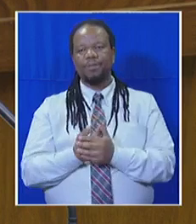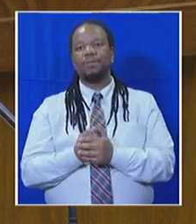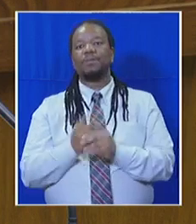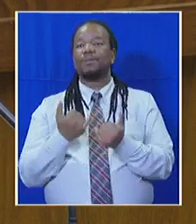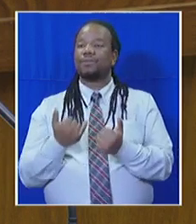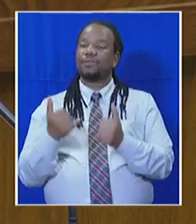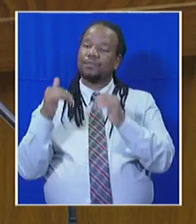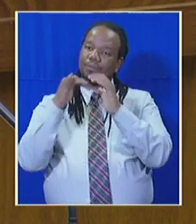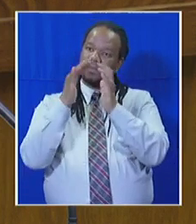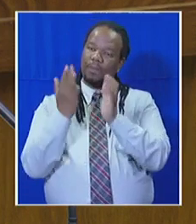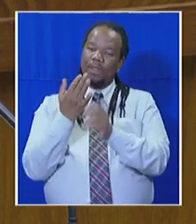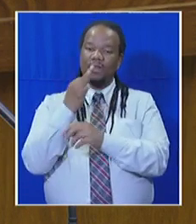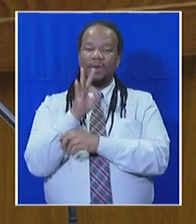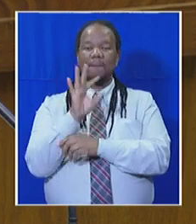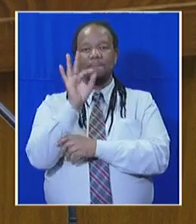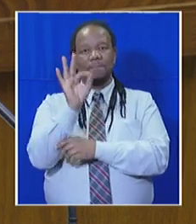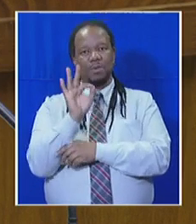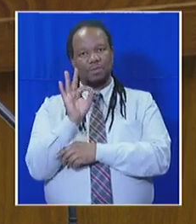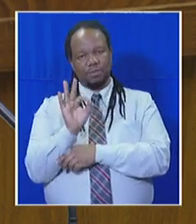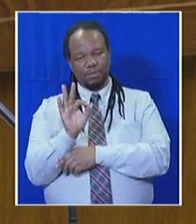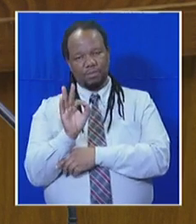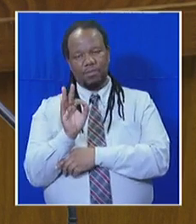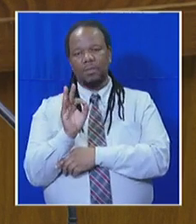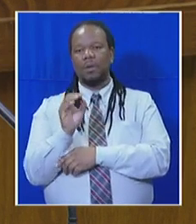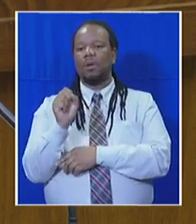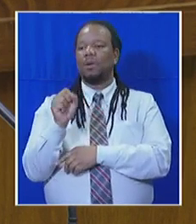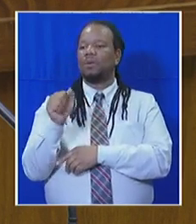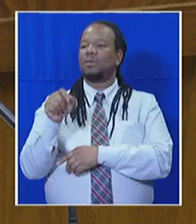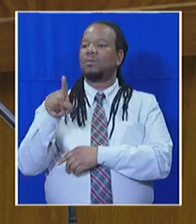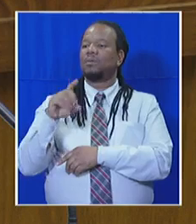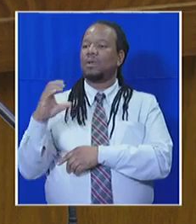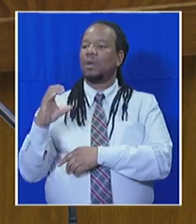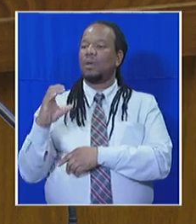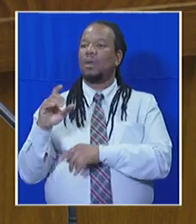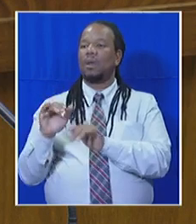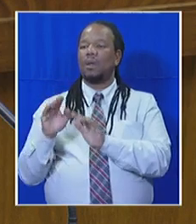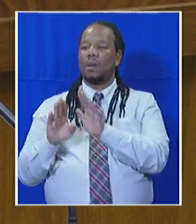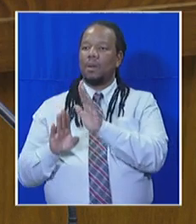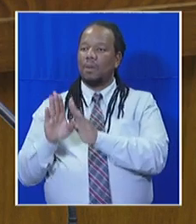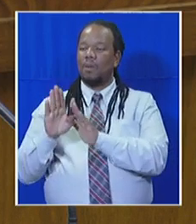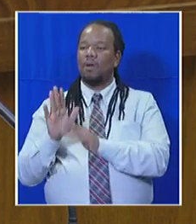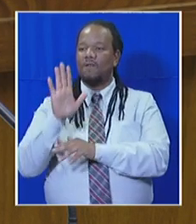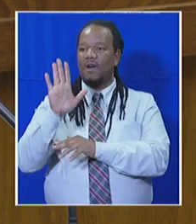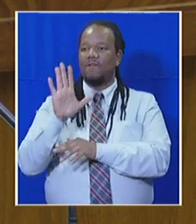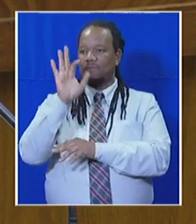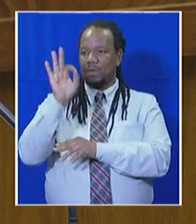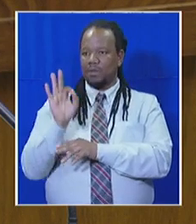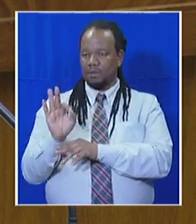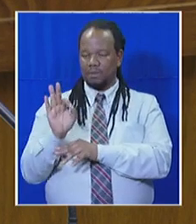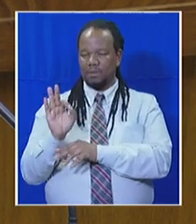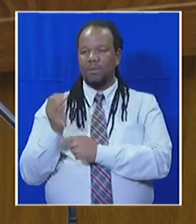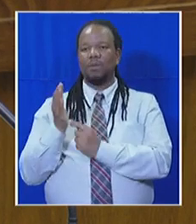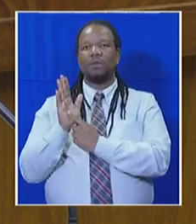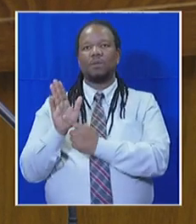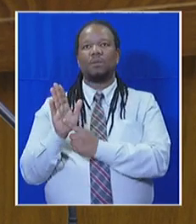well over 3%. SADC members are at an average of 5%. For an example,